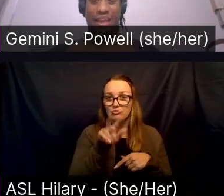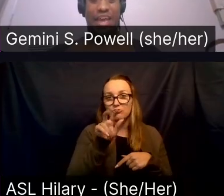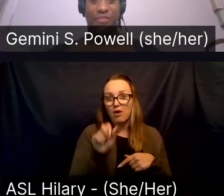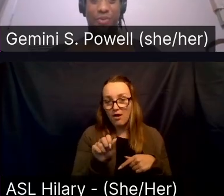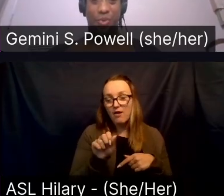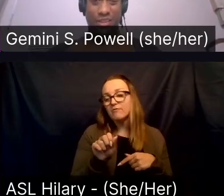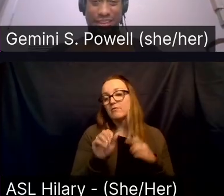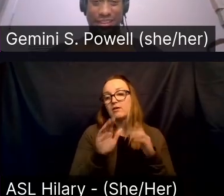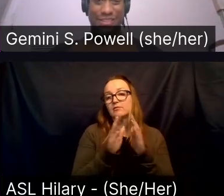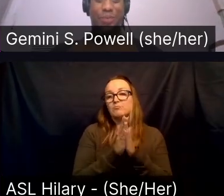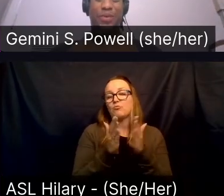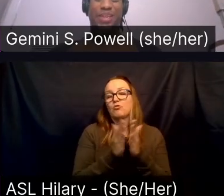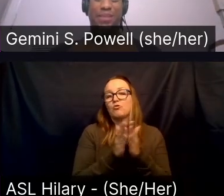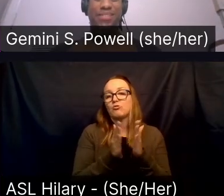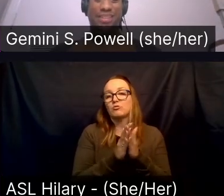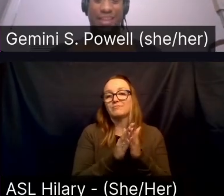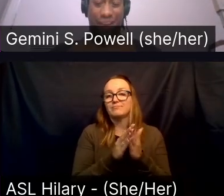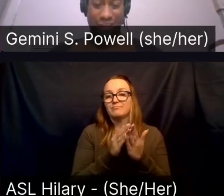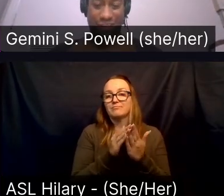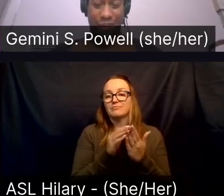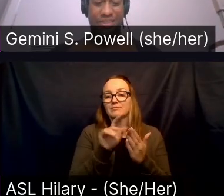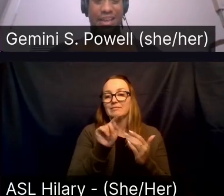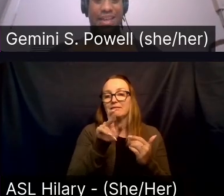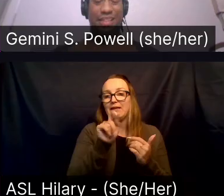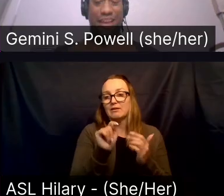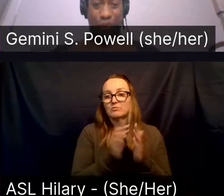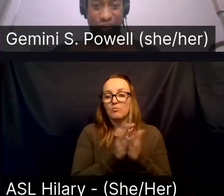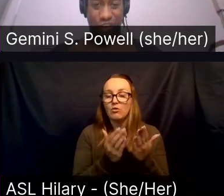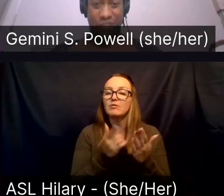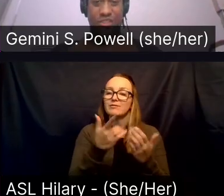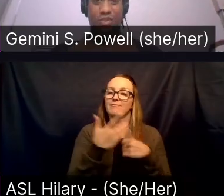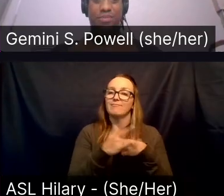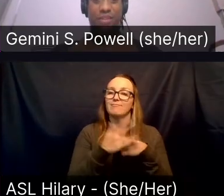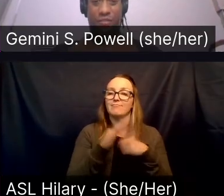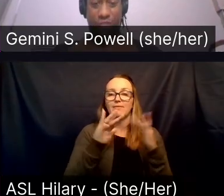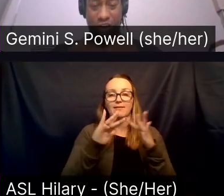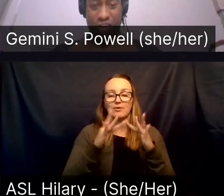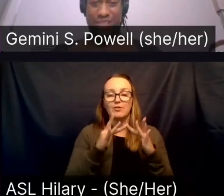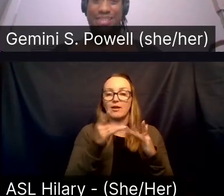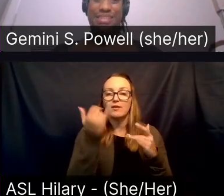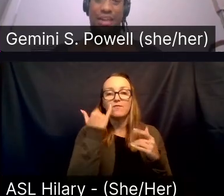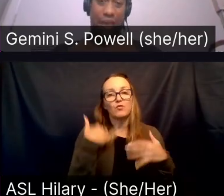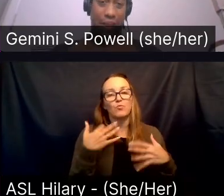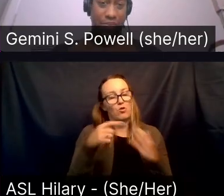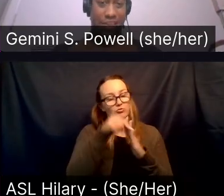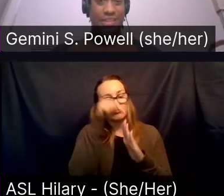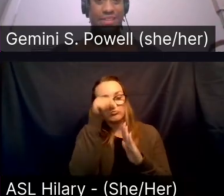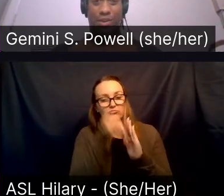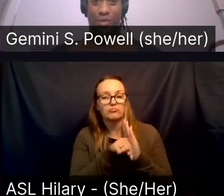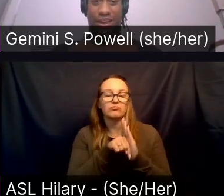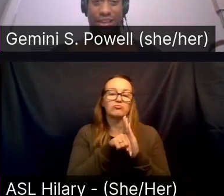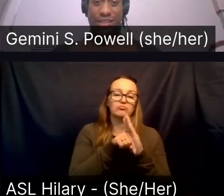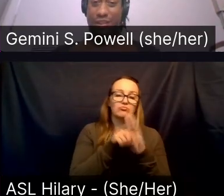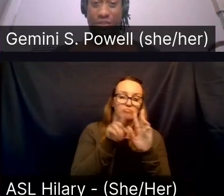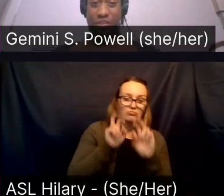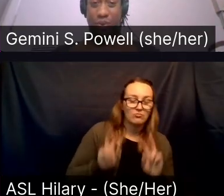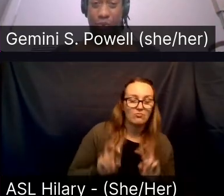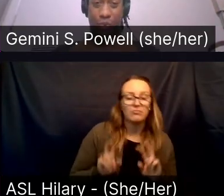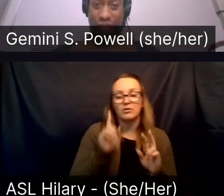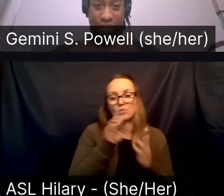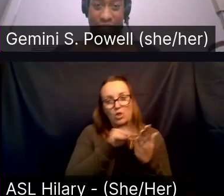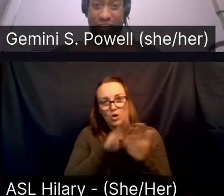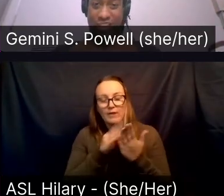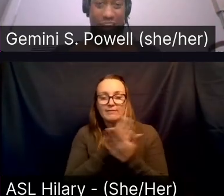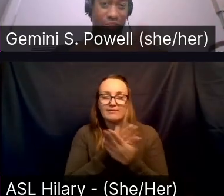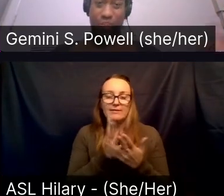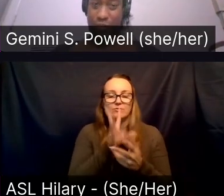on the internet if you want to get super deep into the concepts that run JavaScript. functions and objects and arrays. Those of you